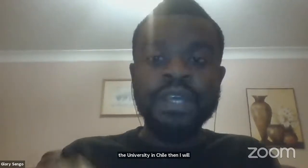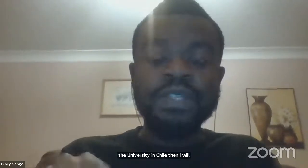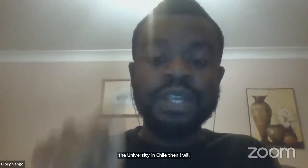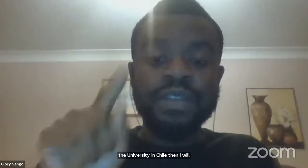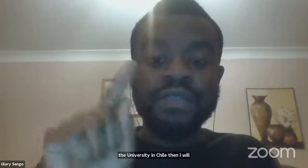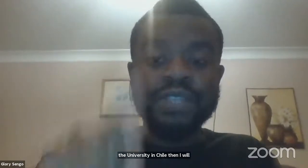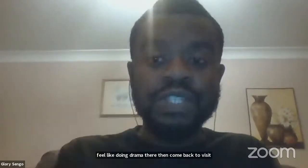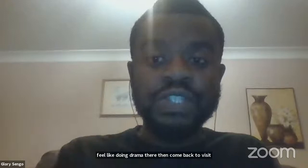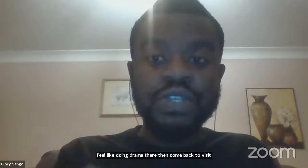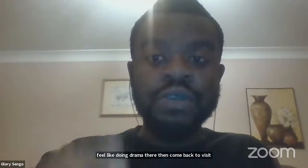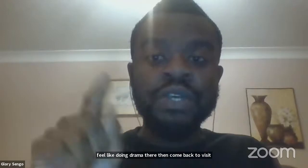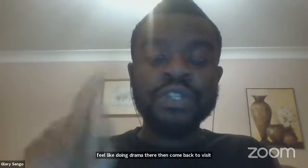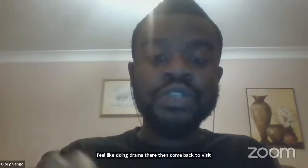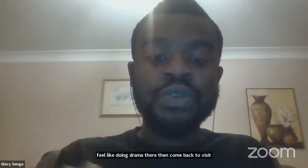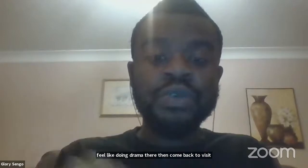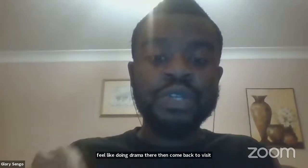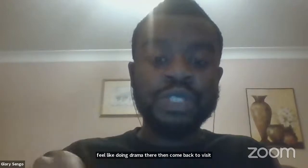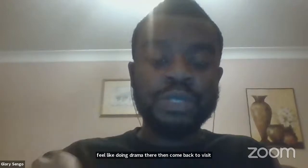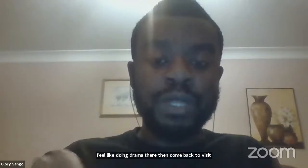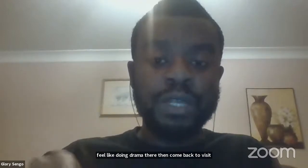can visit you,